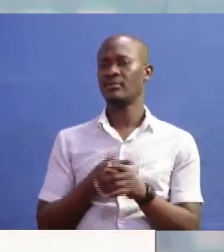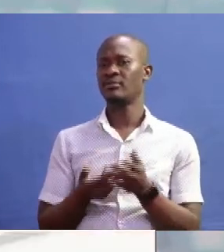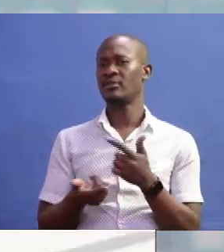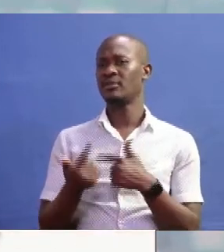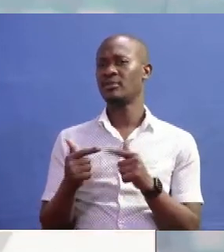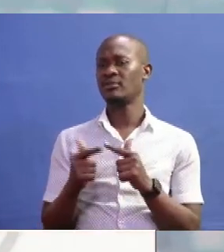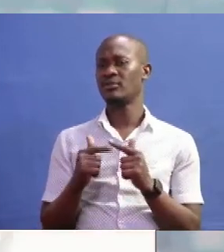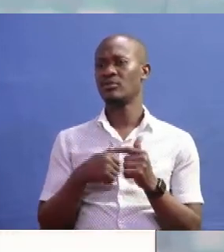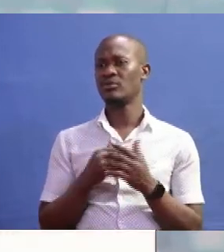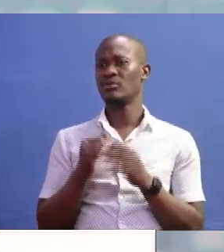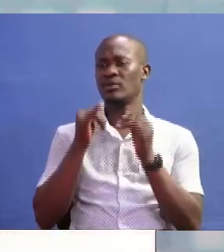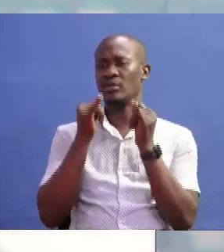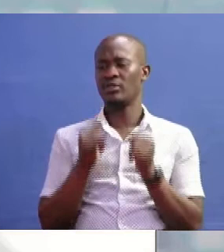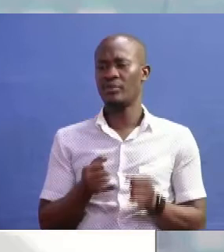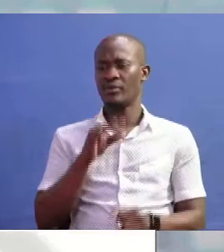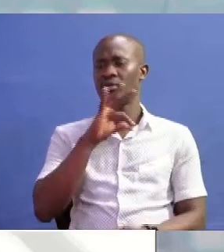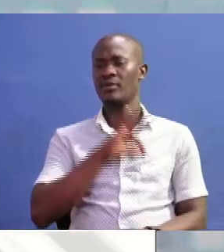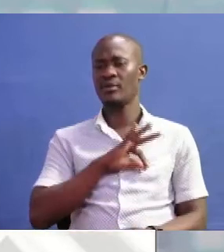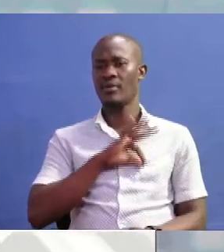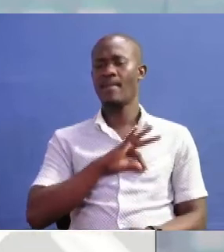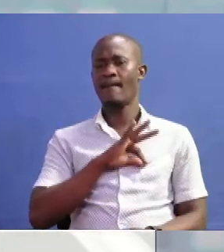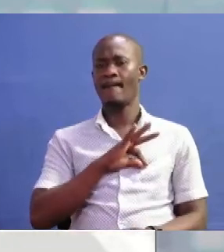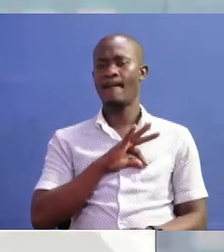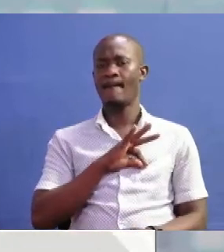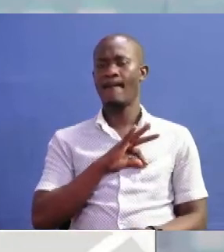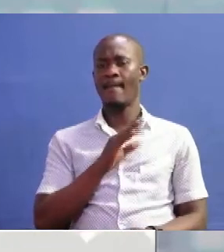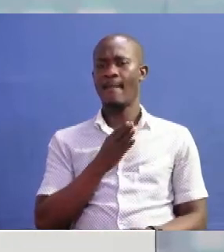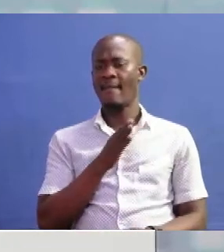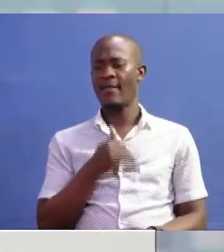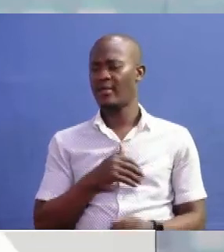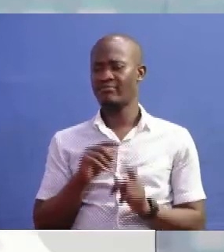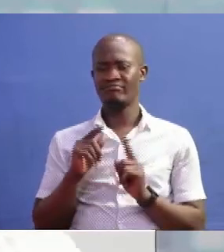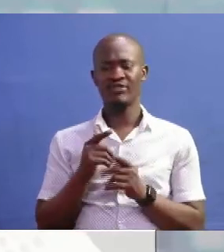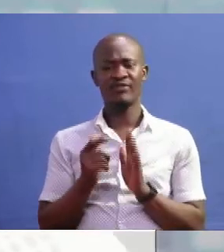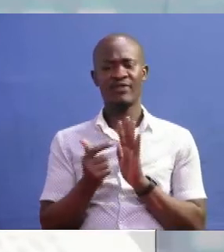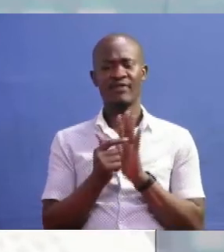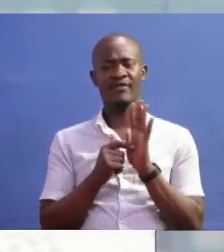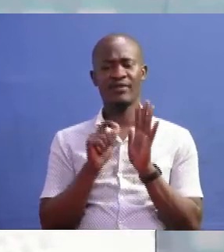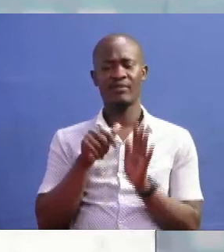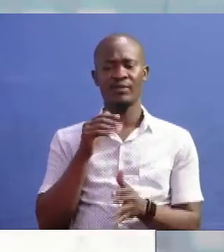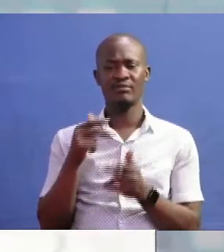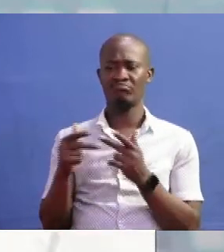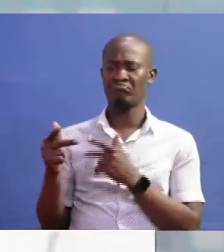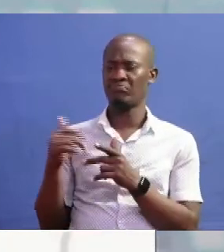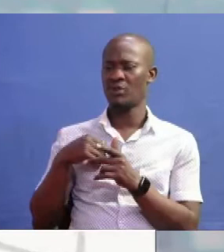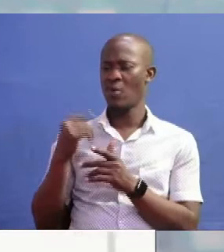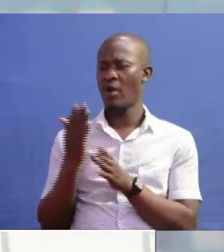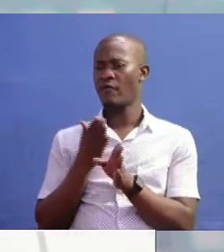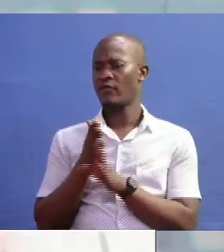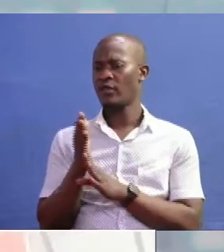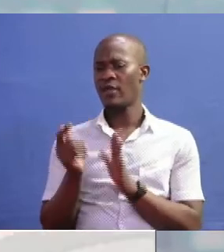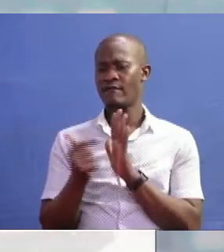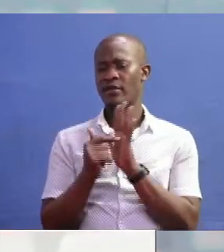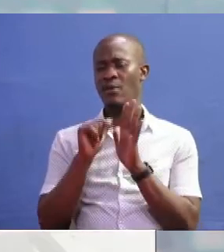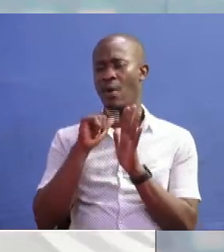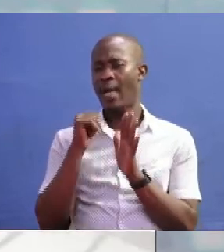to individual investments, there is several factors that you have to consider. And one of the key factors that one has